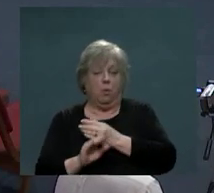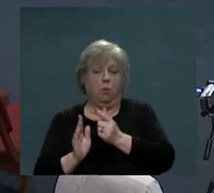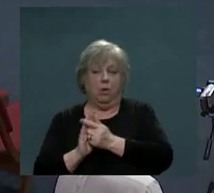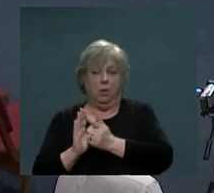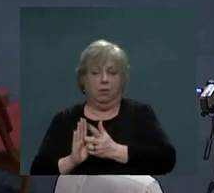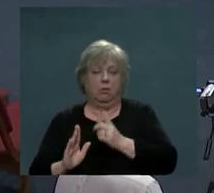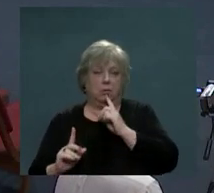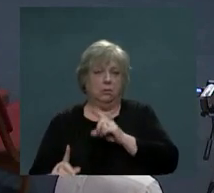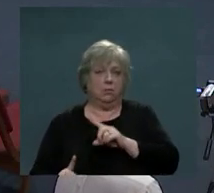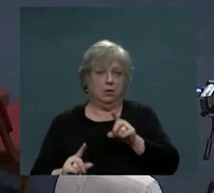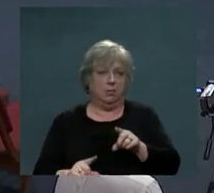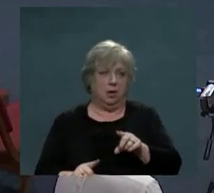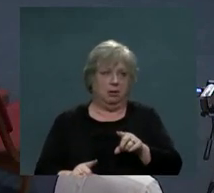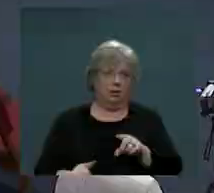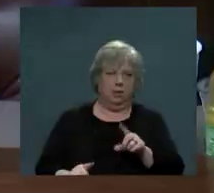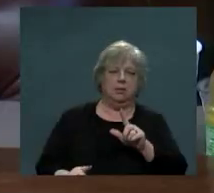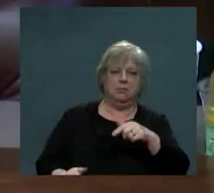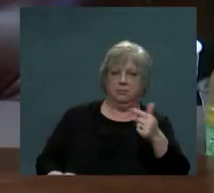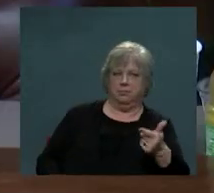Carpenter responds.